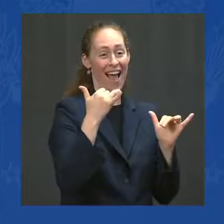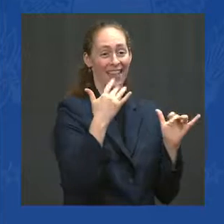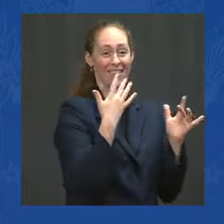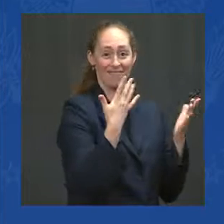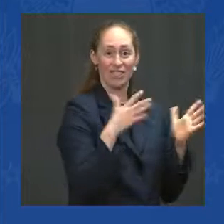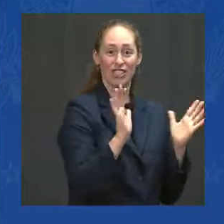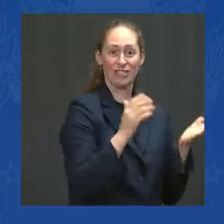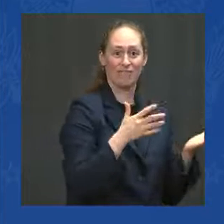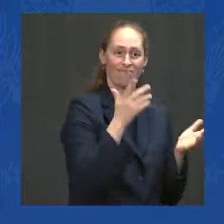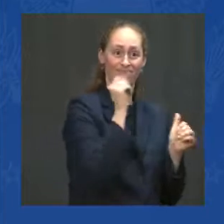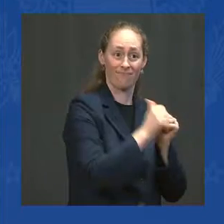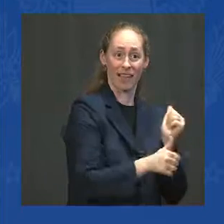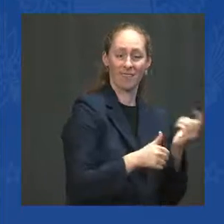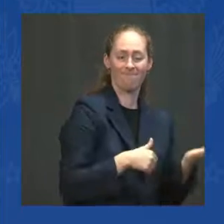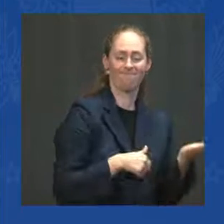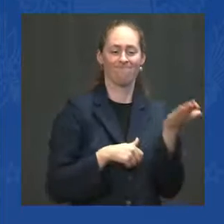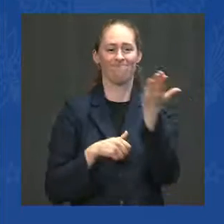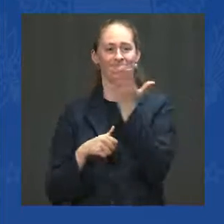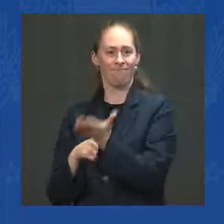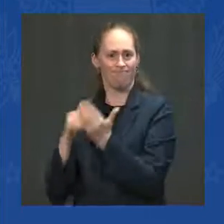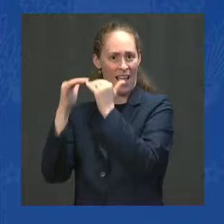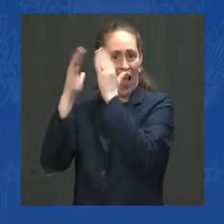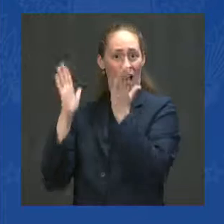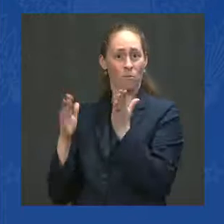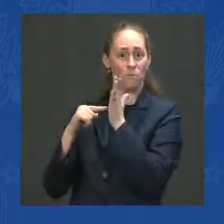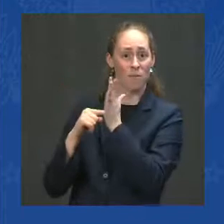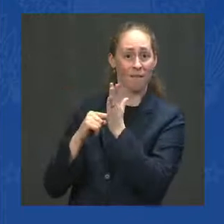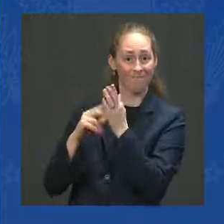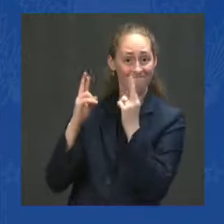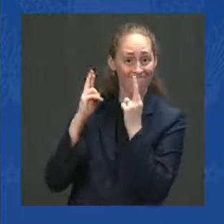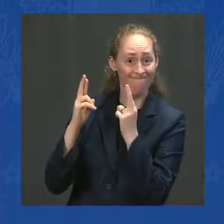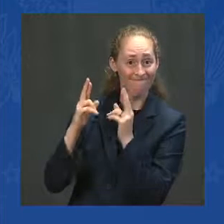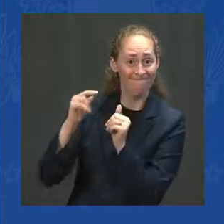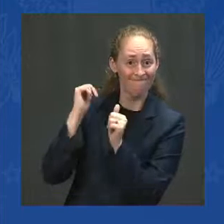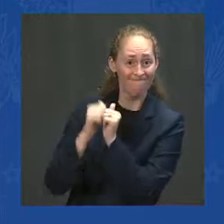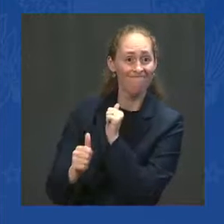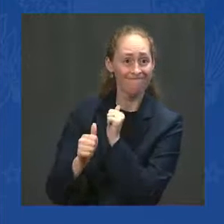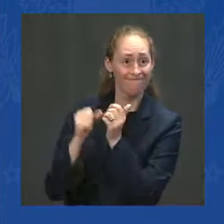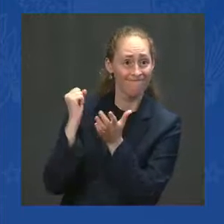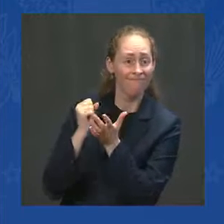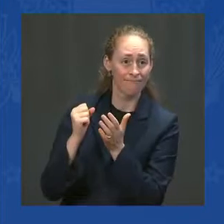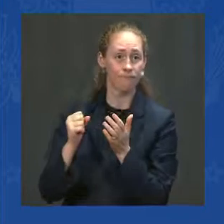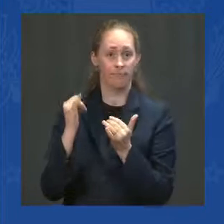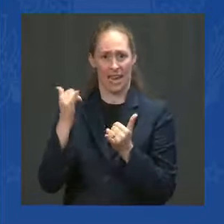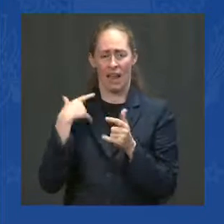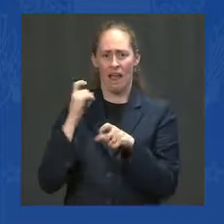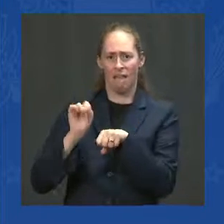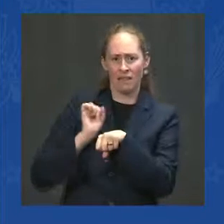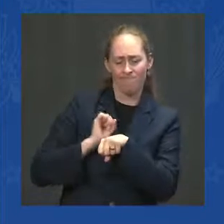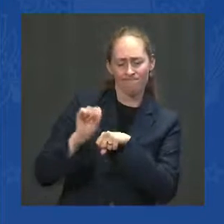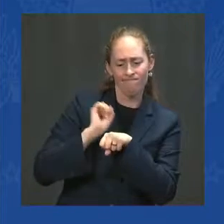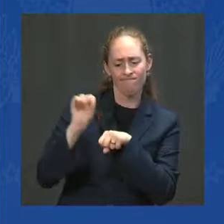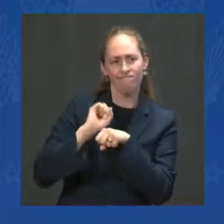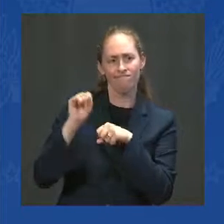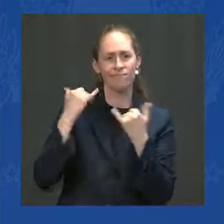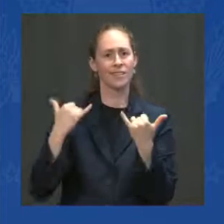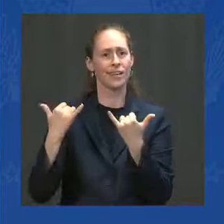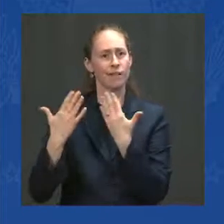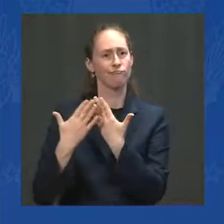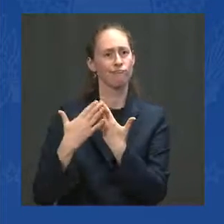its approval. We have to get to work on the next critical piece of my agenda, my Build Back Better